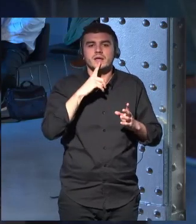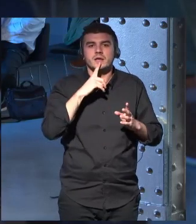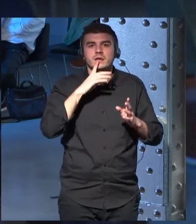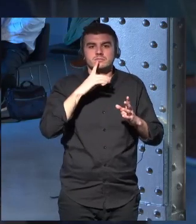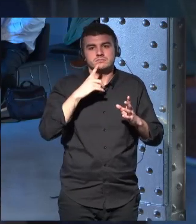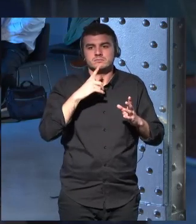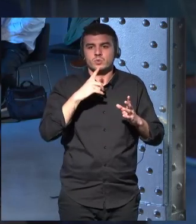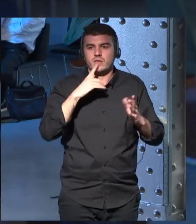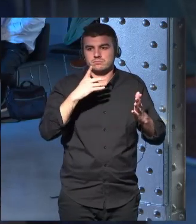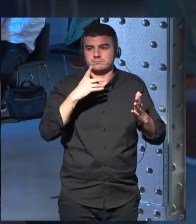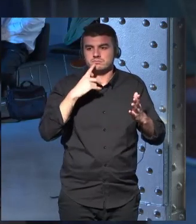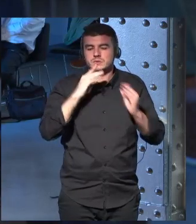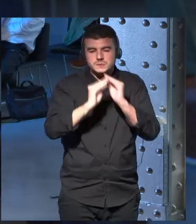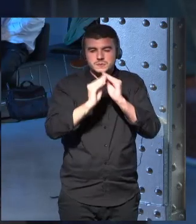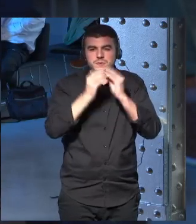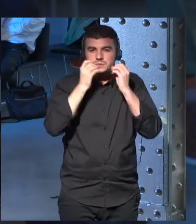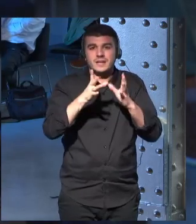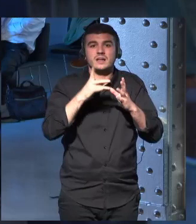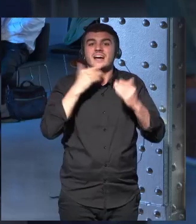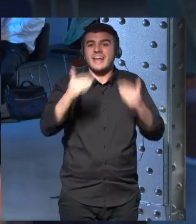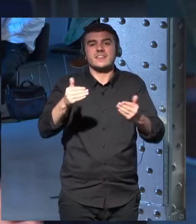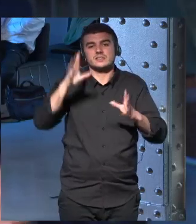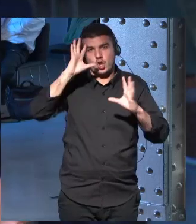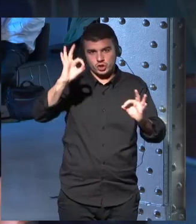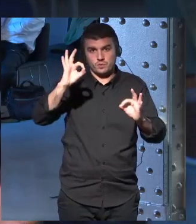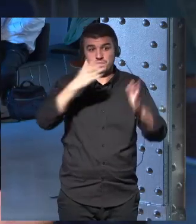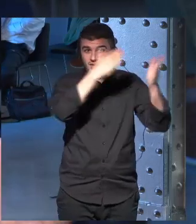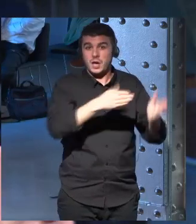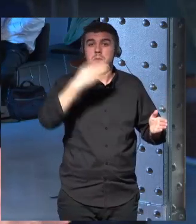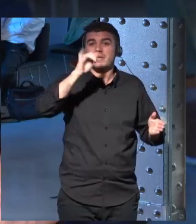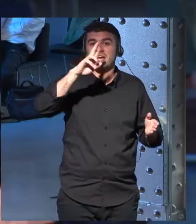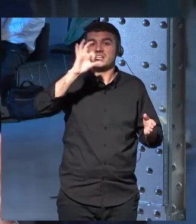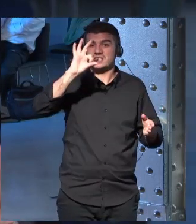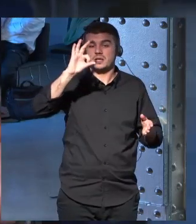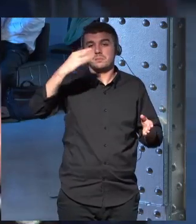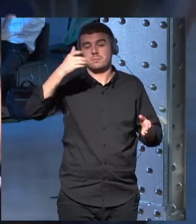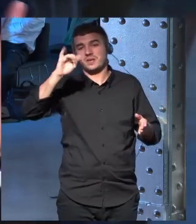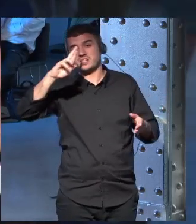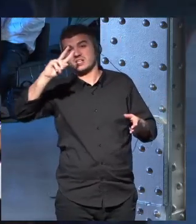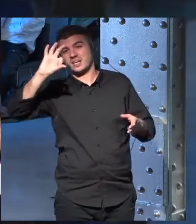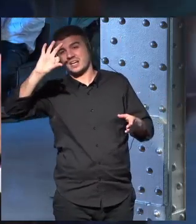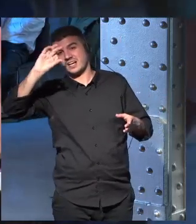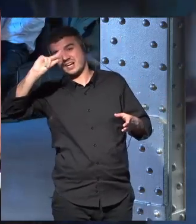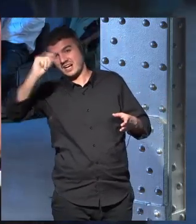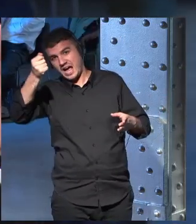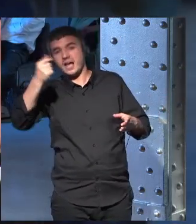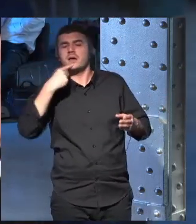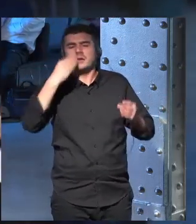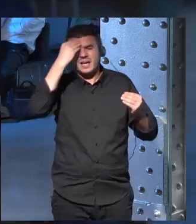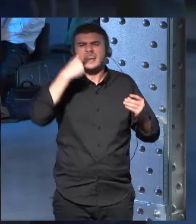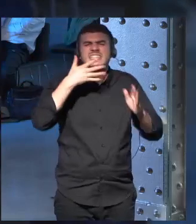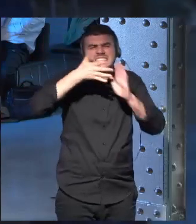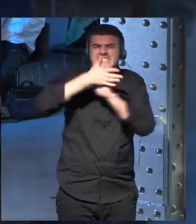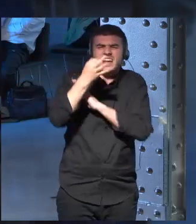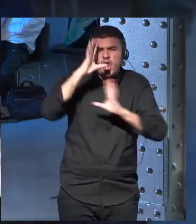Wierzbicka analyzes what common sense actually means, seen from the outside, from the point of view of someone who is a